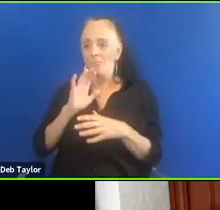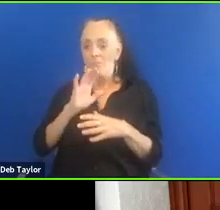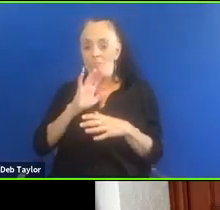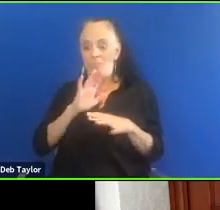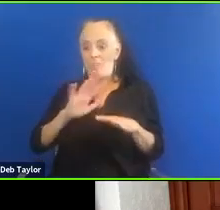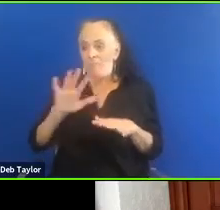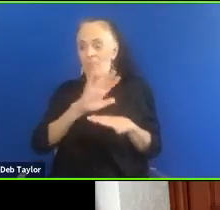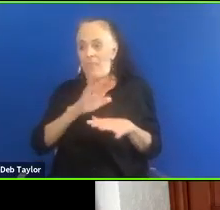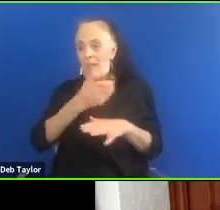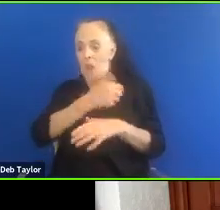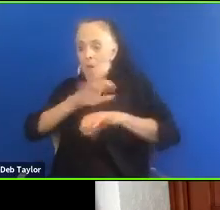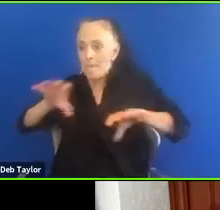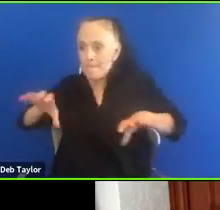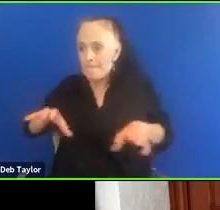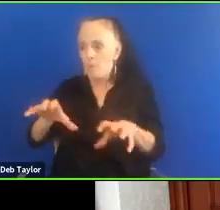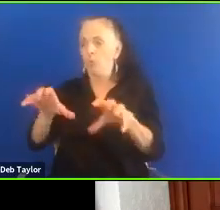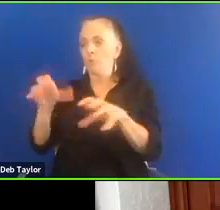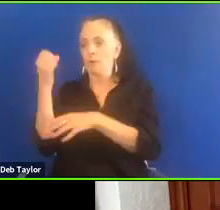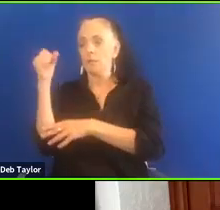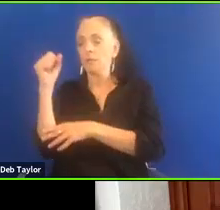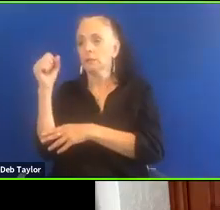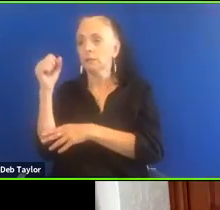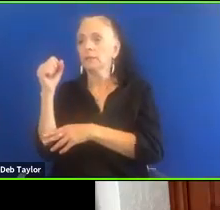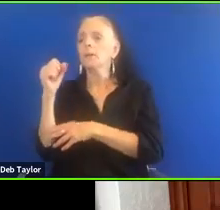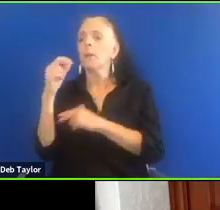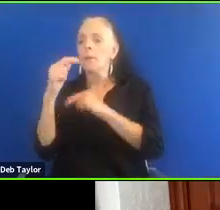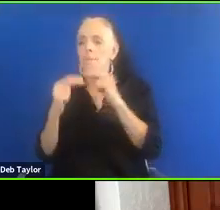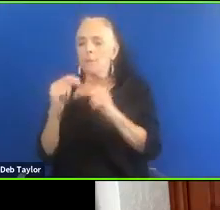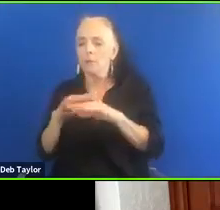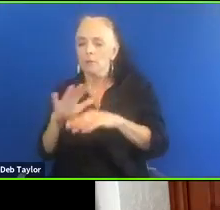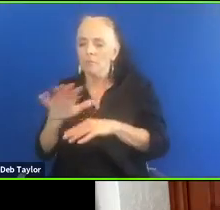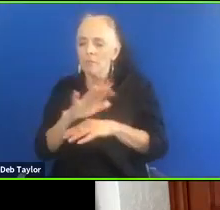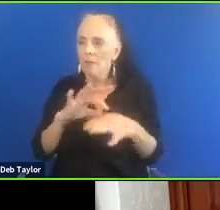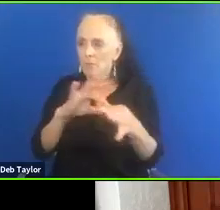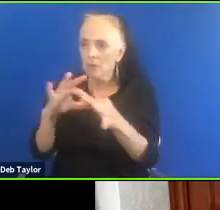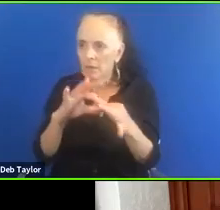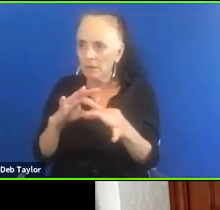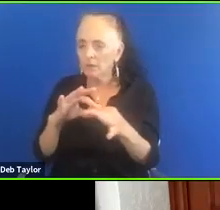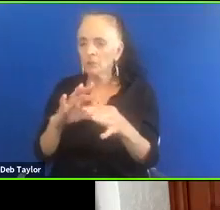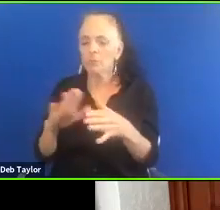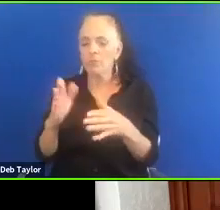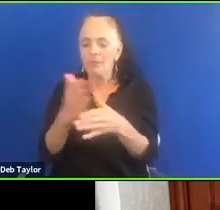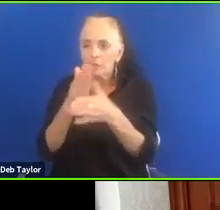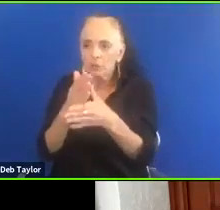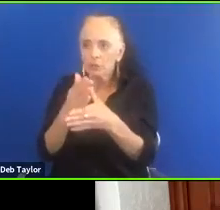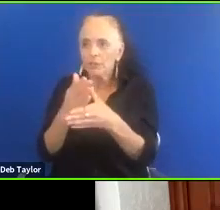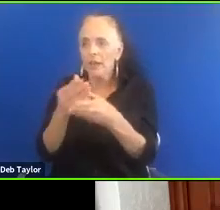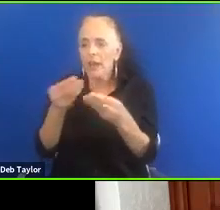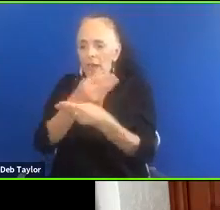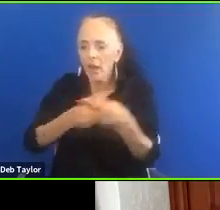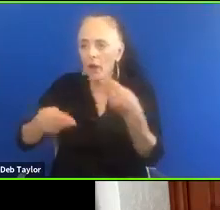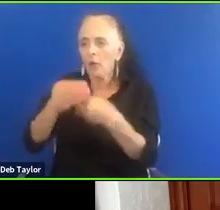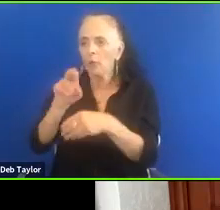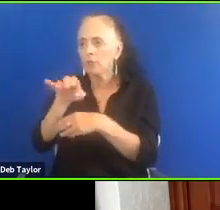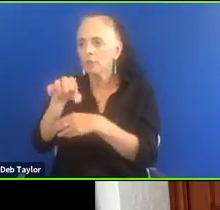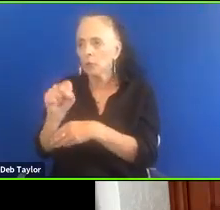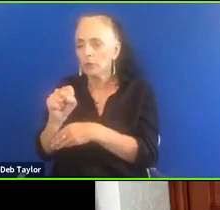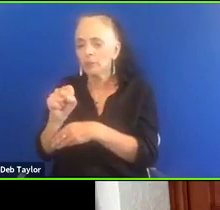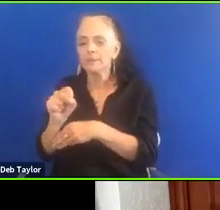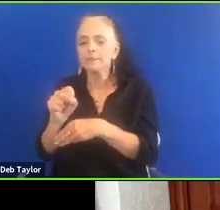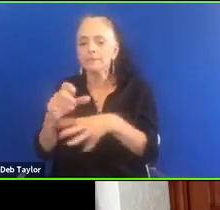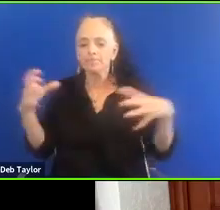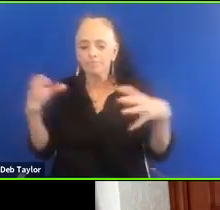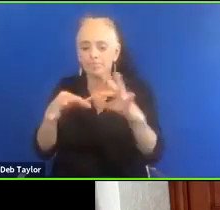to building on their relationships and their shared resources, collectively organize to